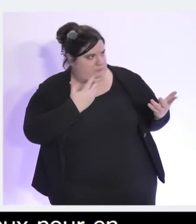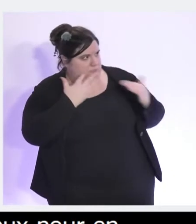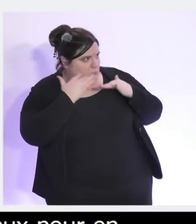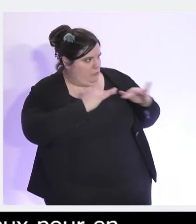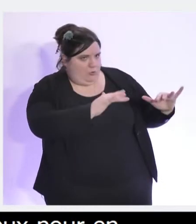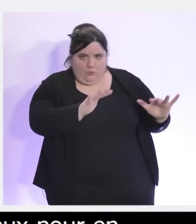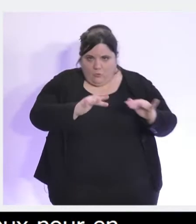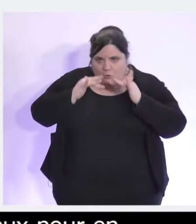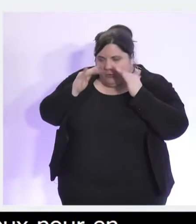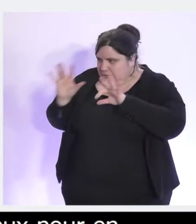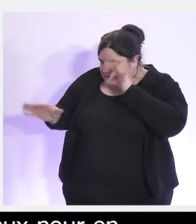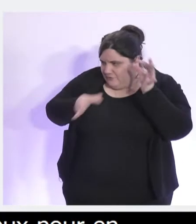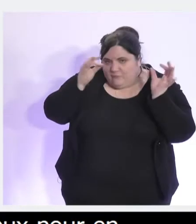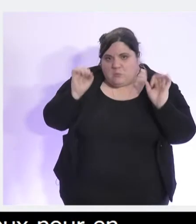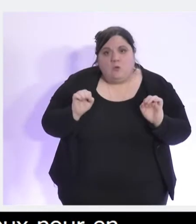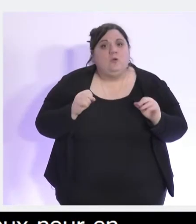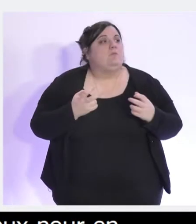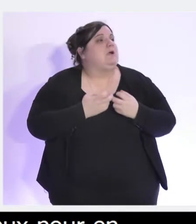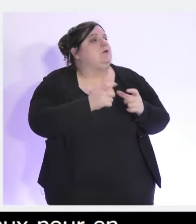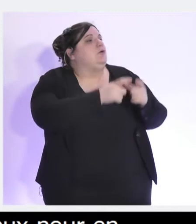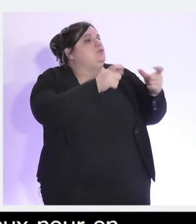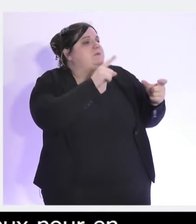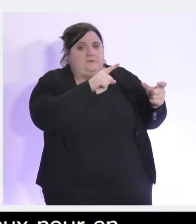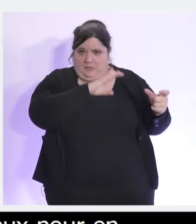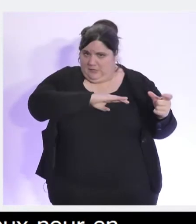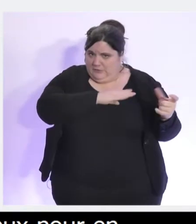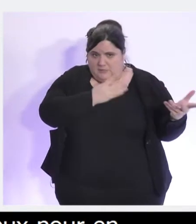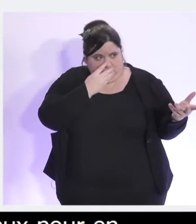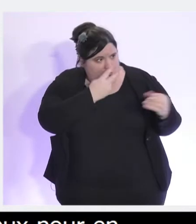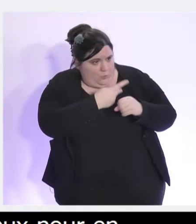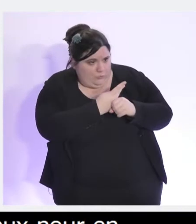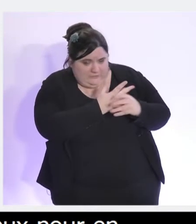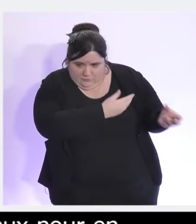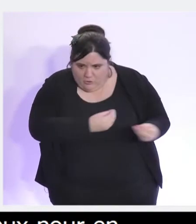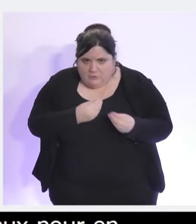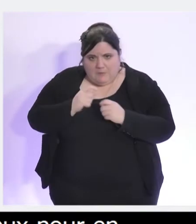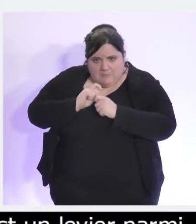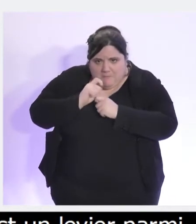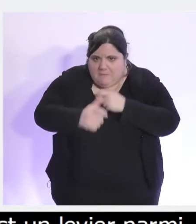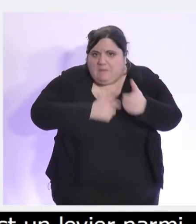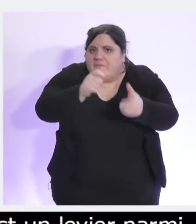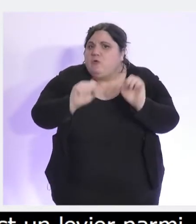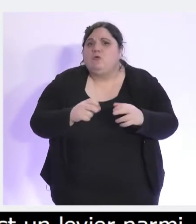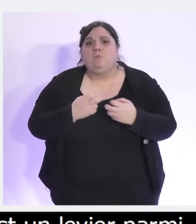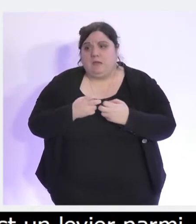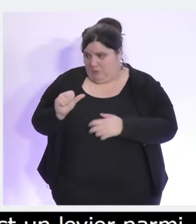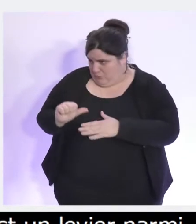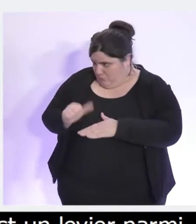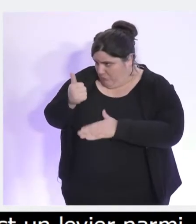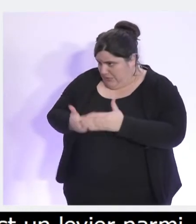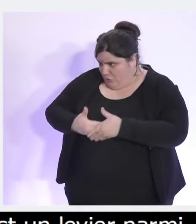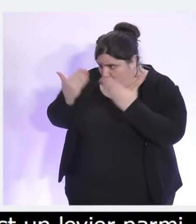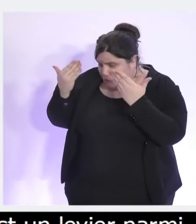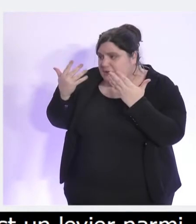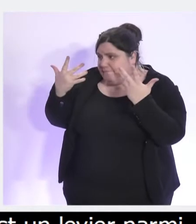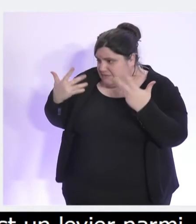the commitment of all the employees. We have a company which makes this a managerial objective, and then